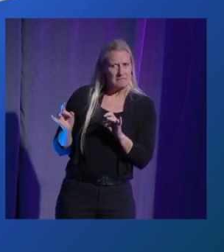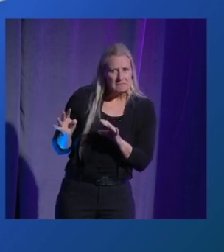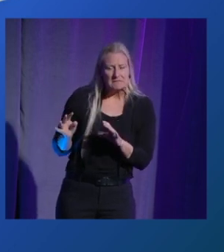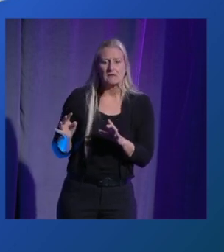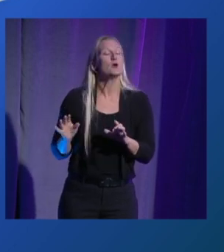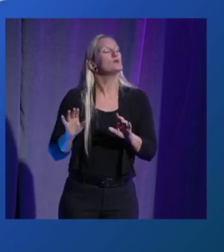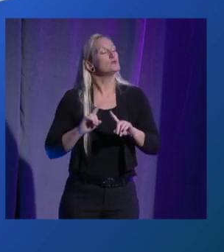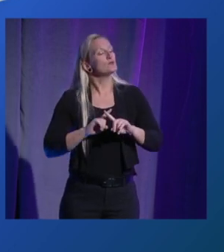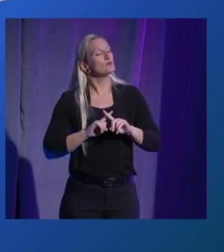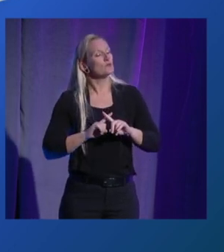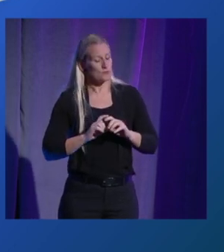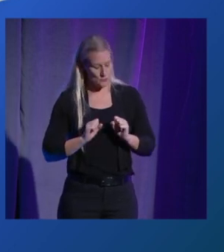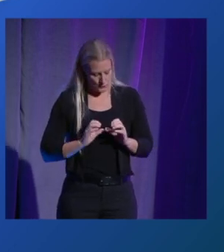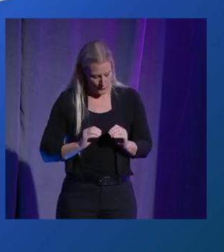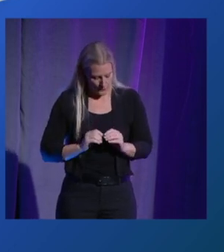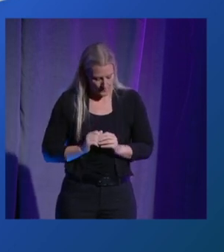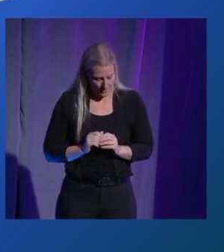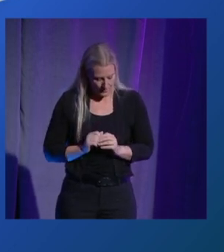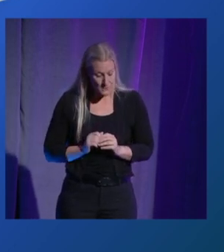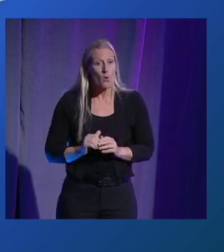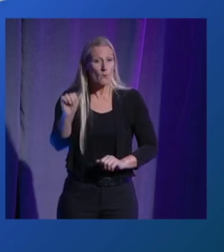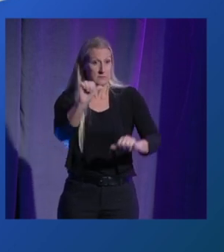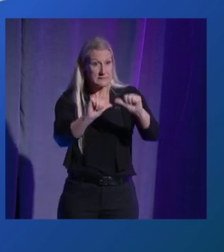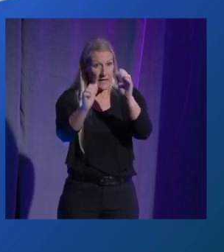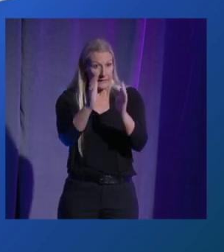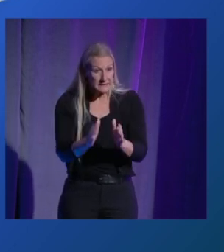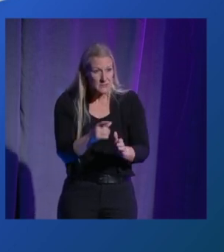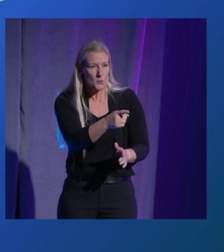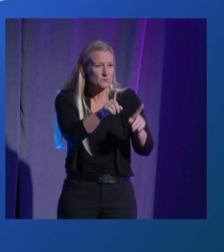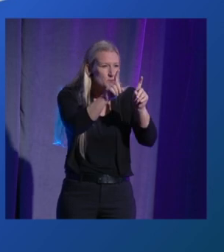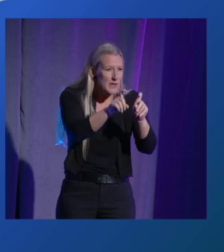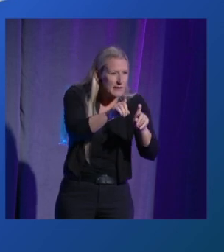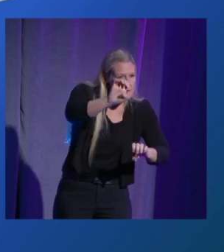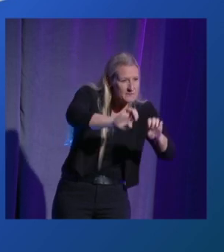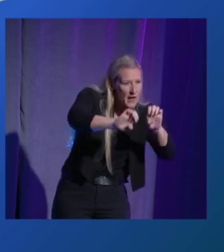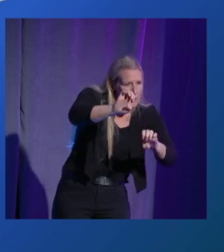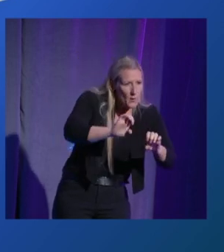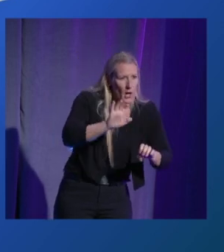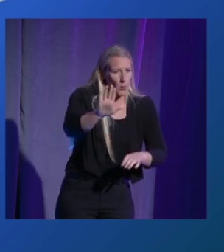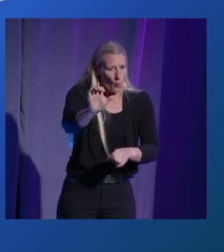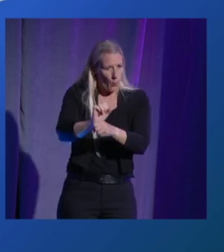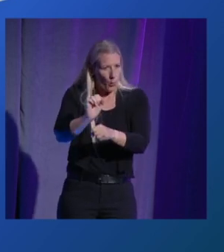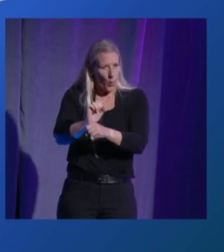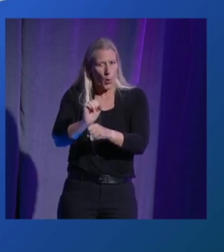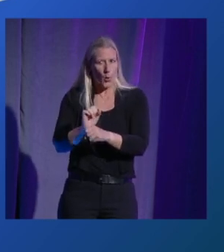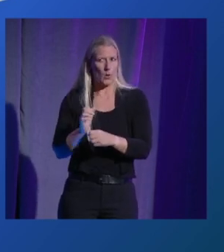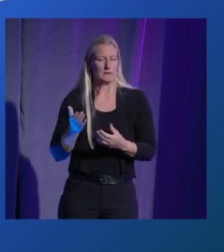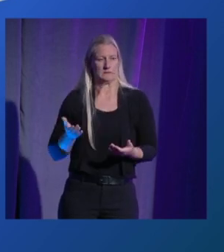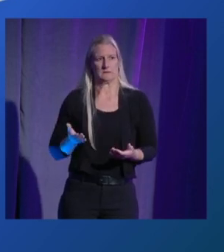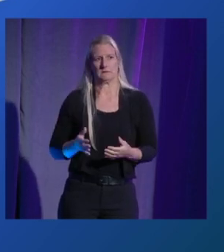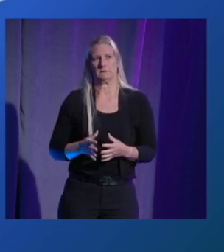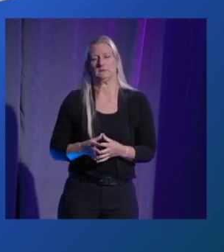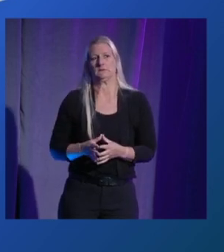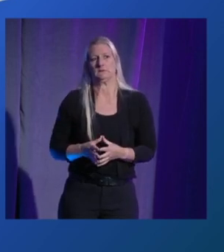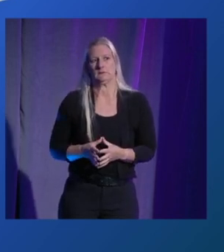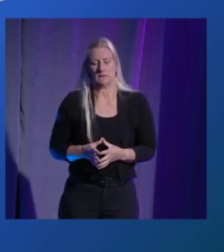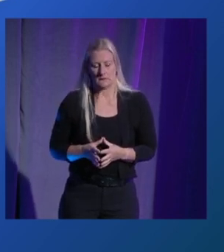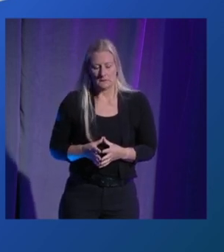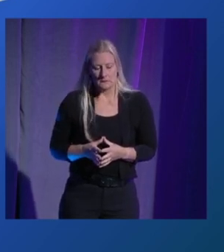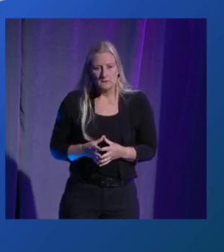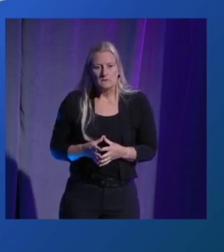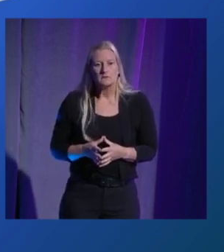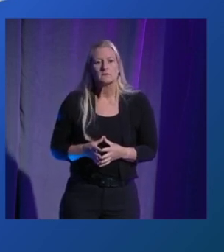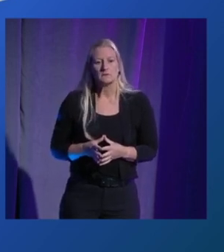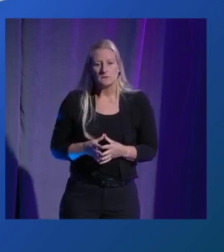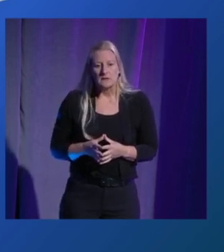do tests and evaluation of of the things that you're working on it doesn't seem like that's a solid science right now for us